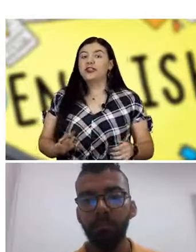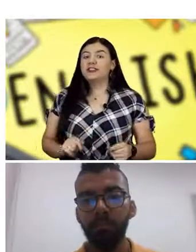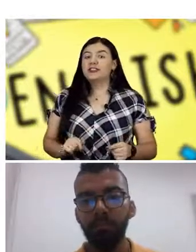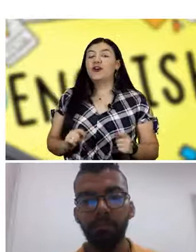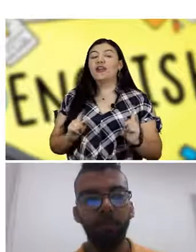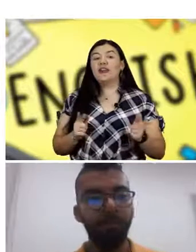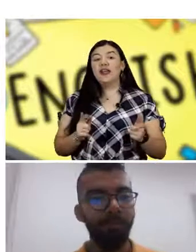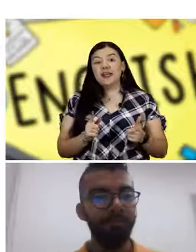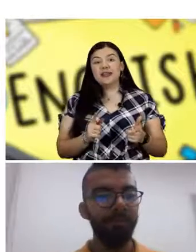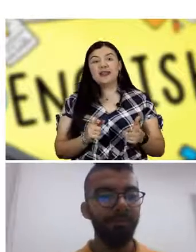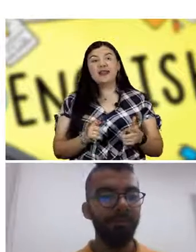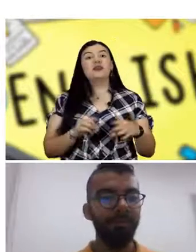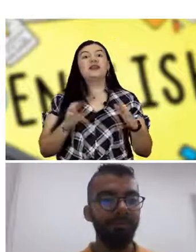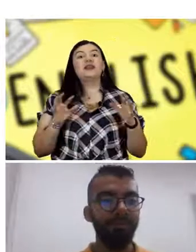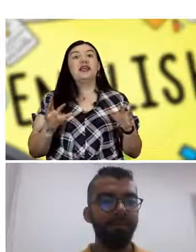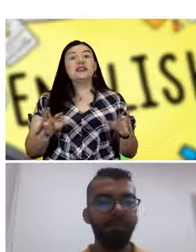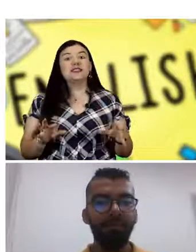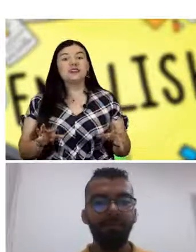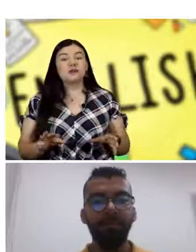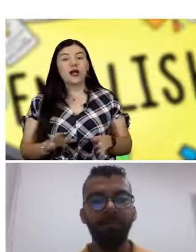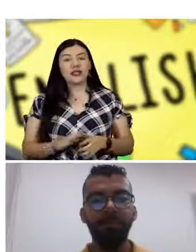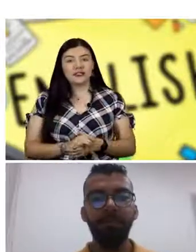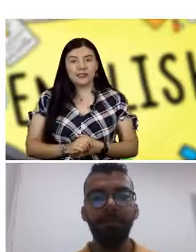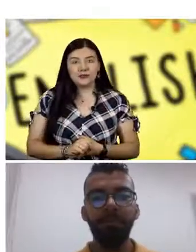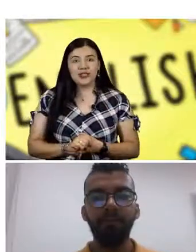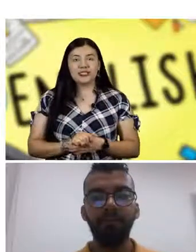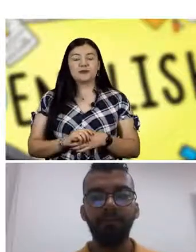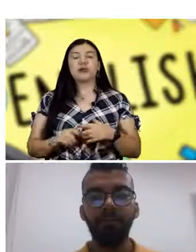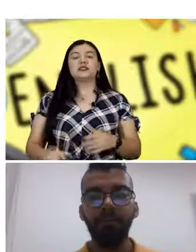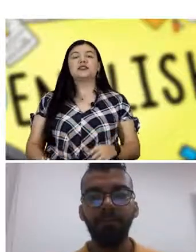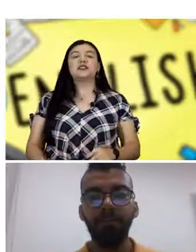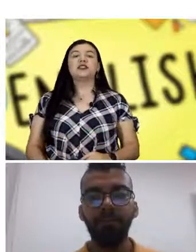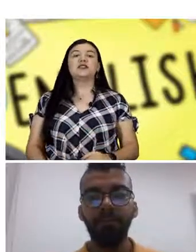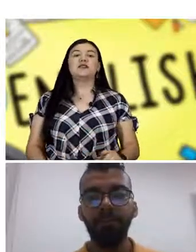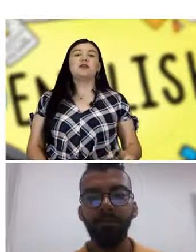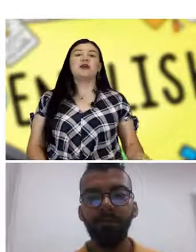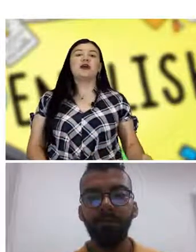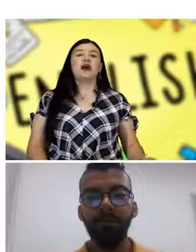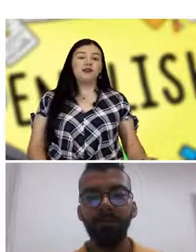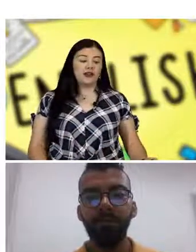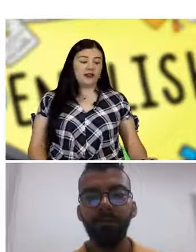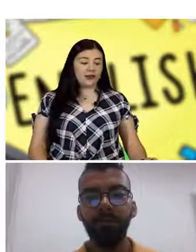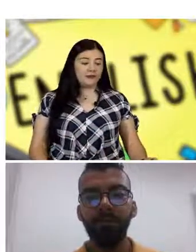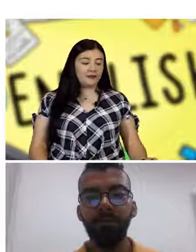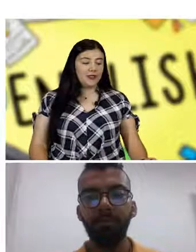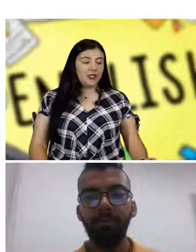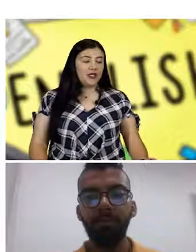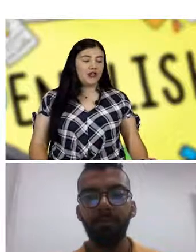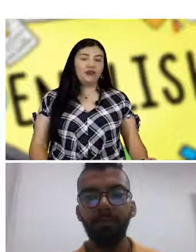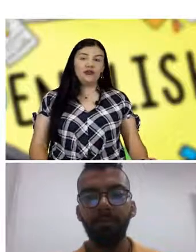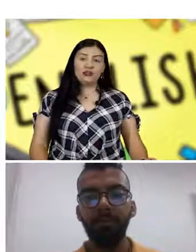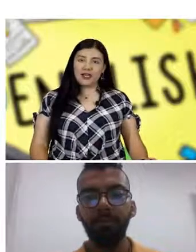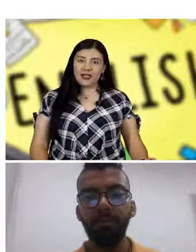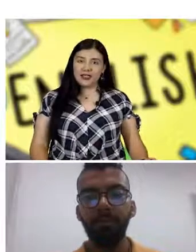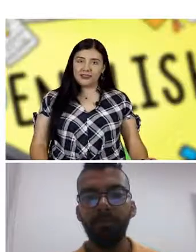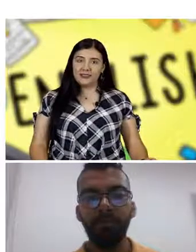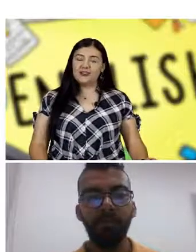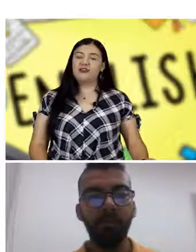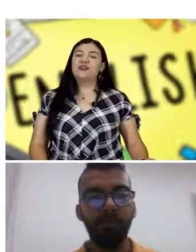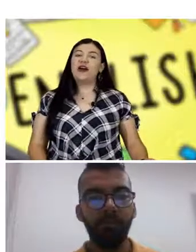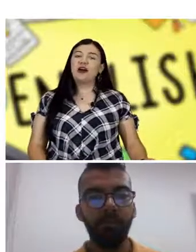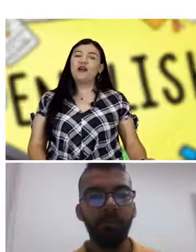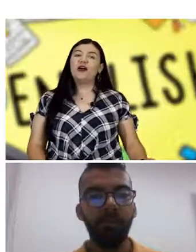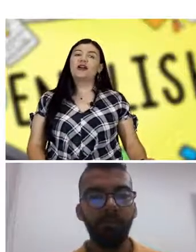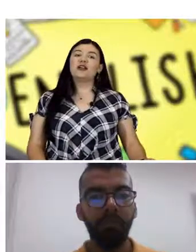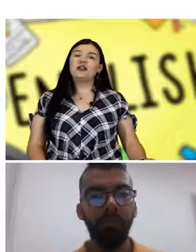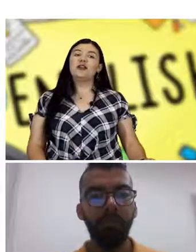good. So I think that with this practice, with this presentation of vocabulary, you guys,